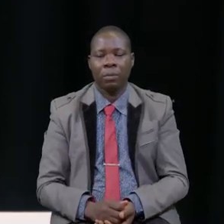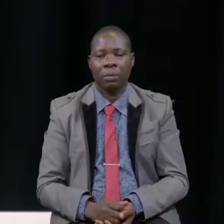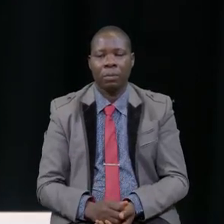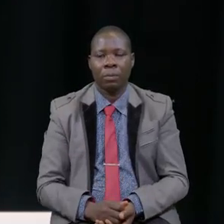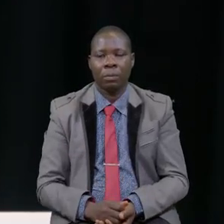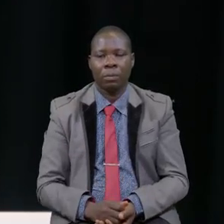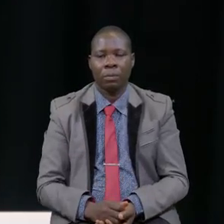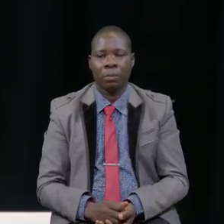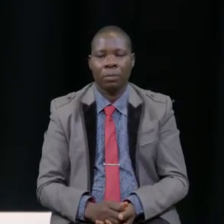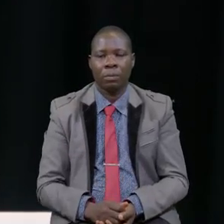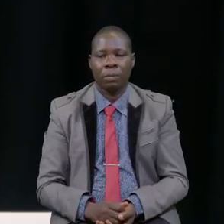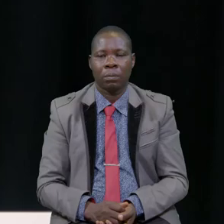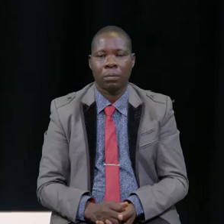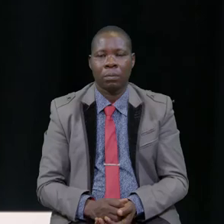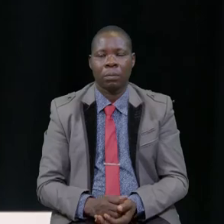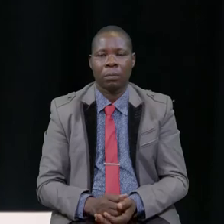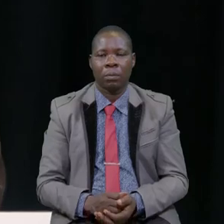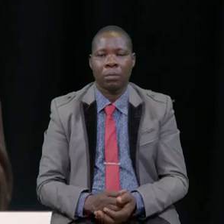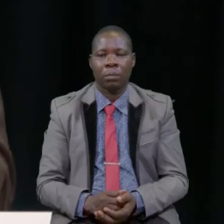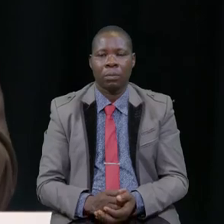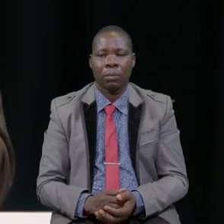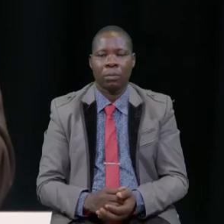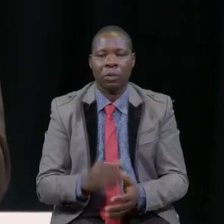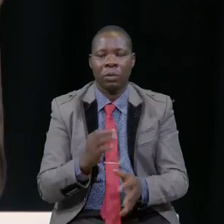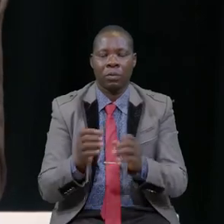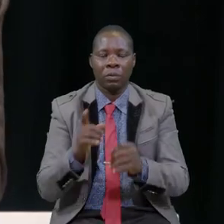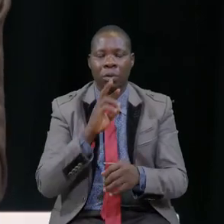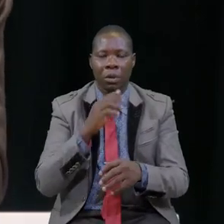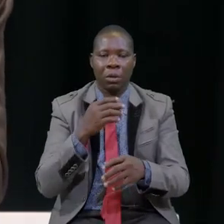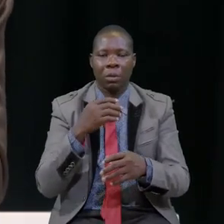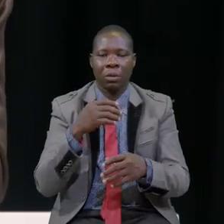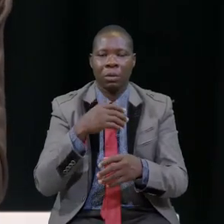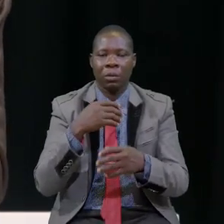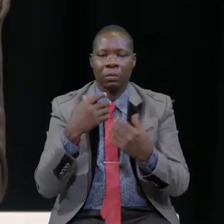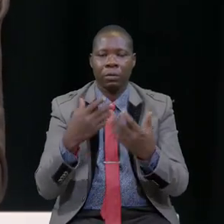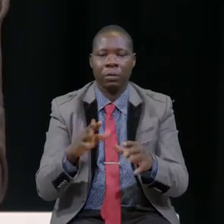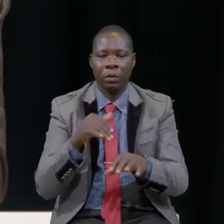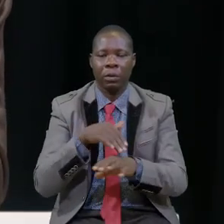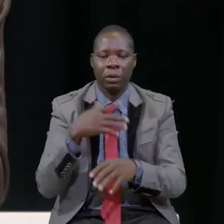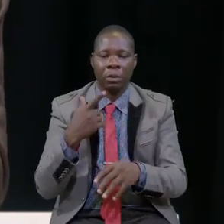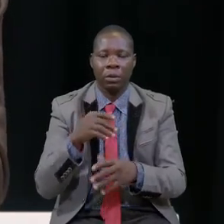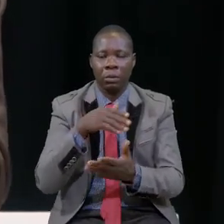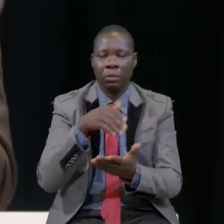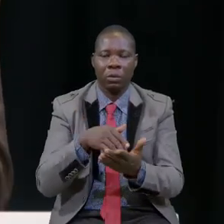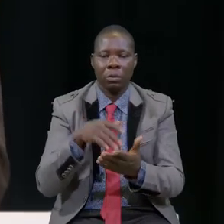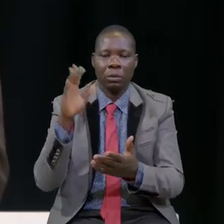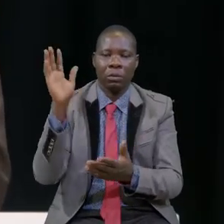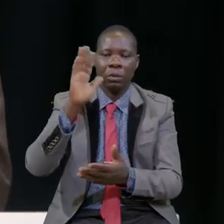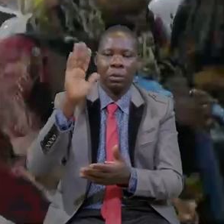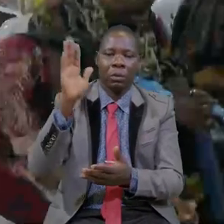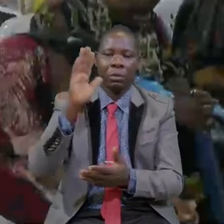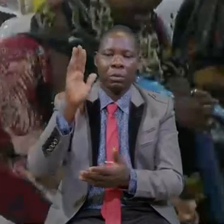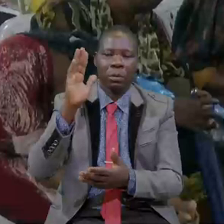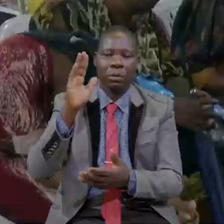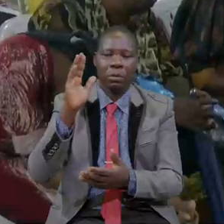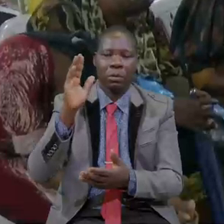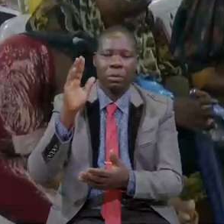help if you are through at the middle waves your hand to me or wave